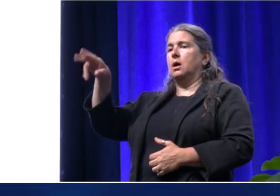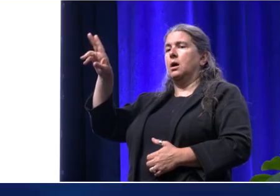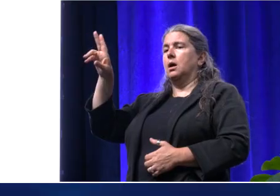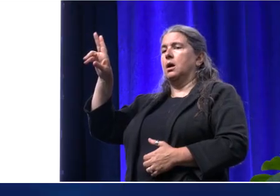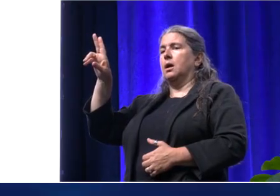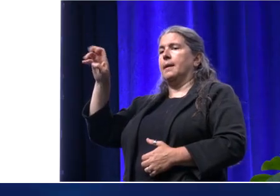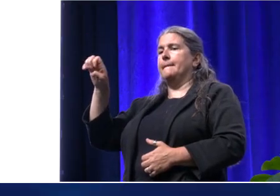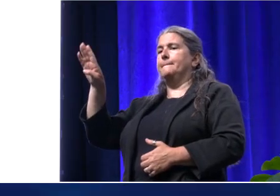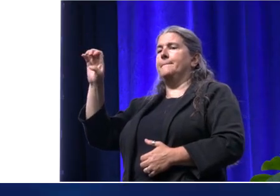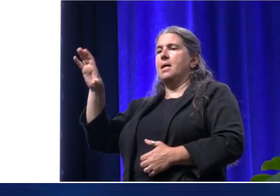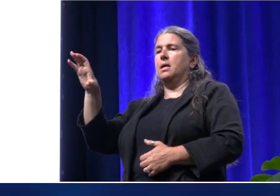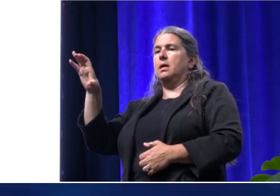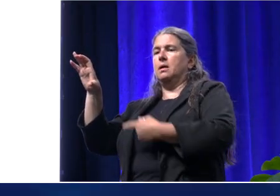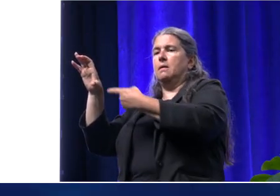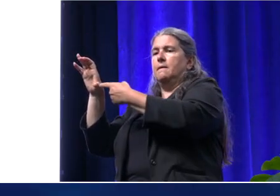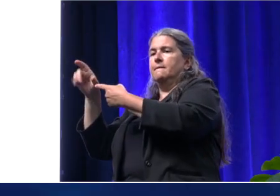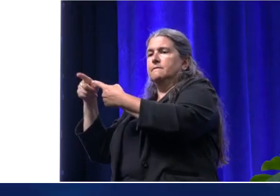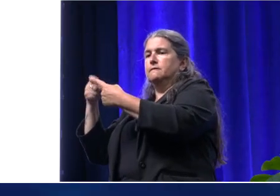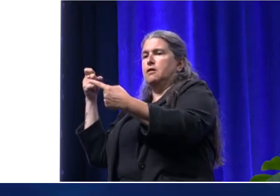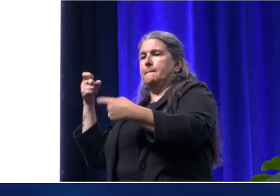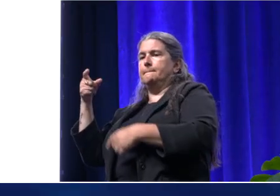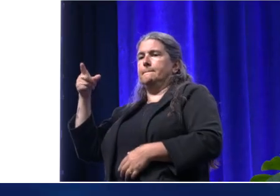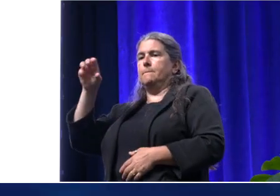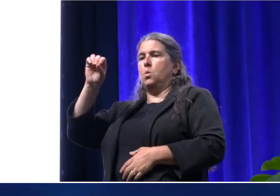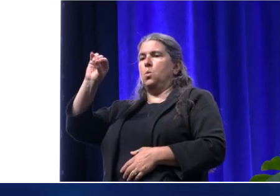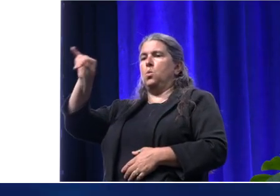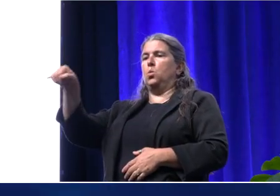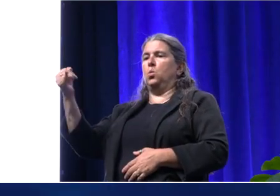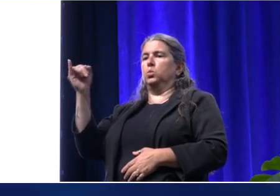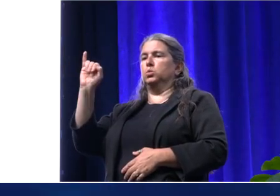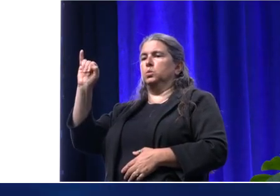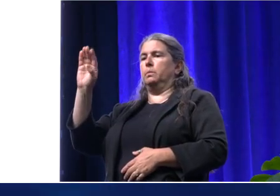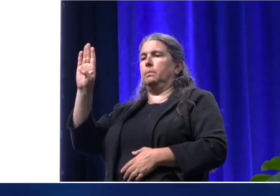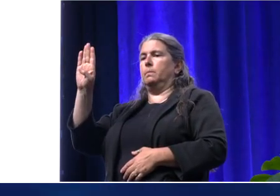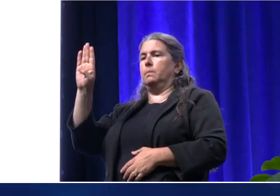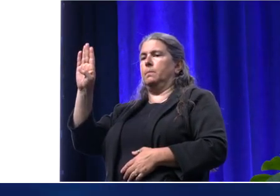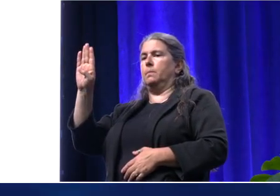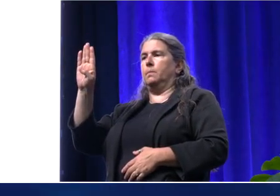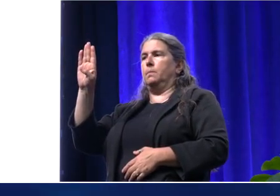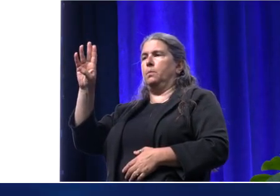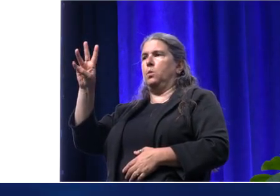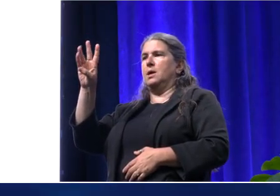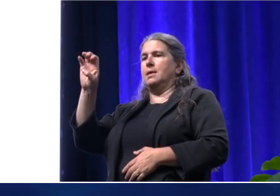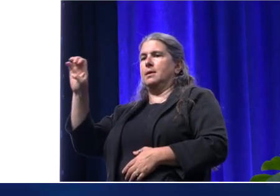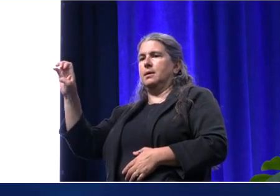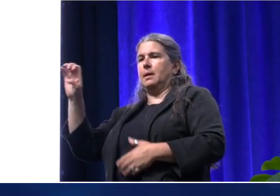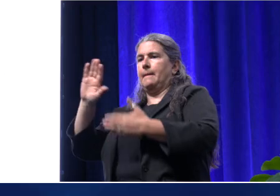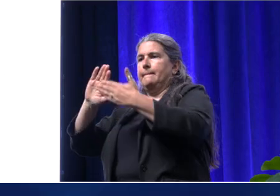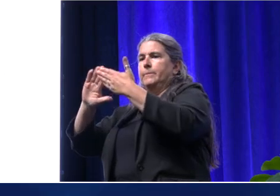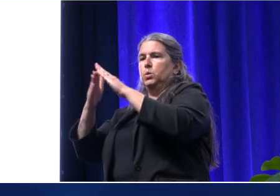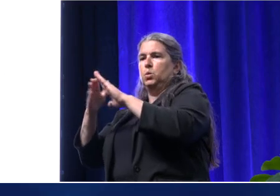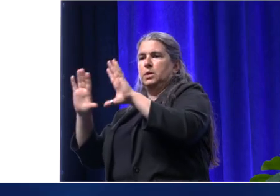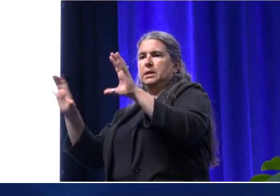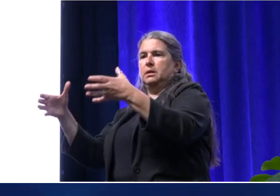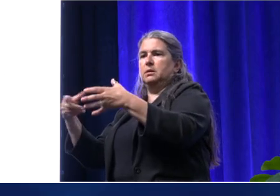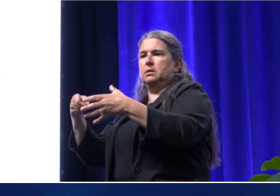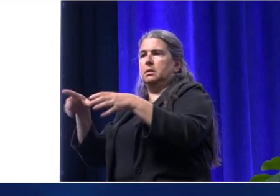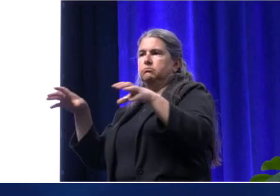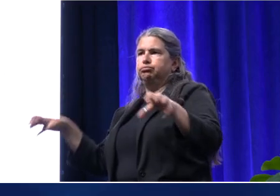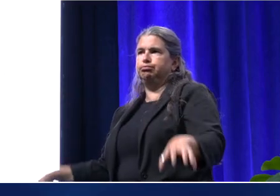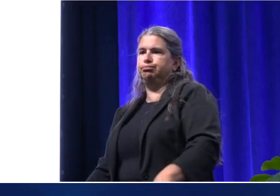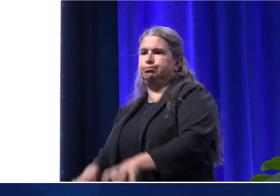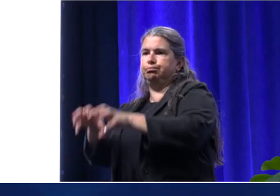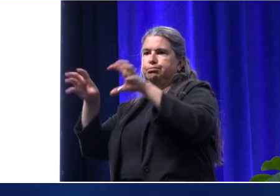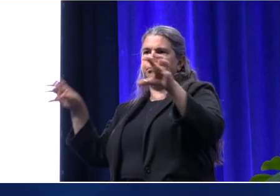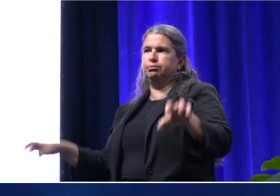amazing reports on describing substance use patterns in Native American communities. So,